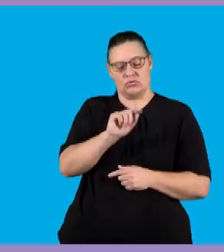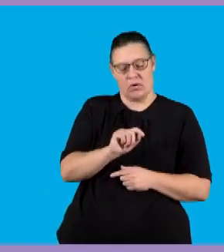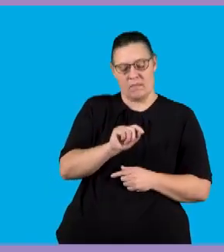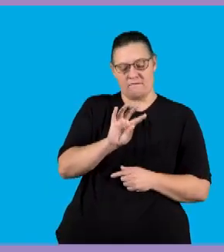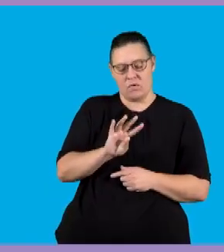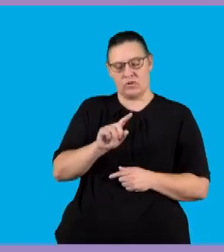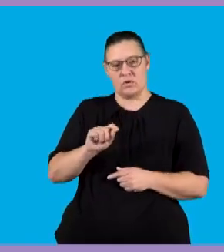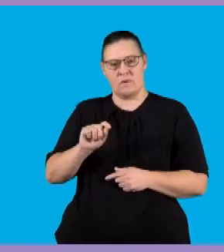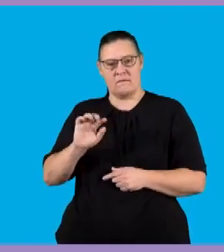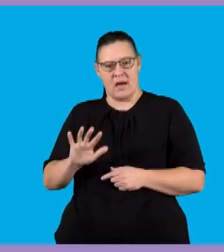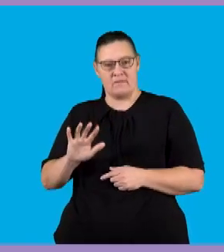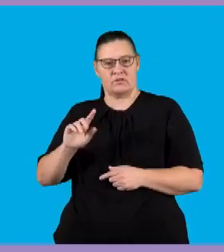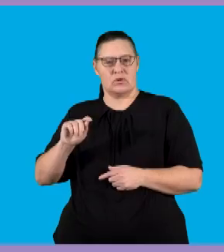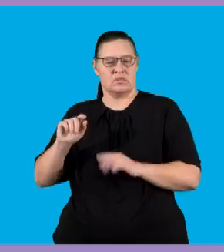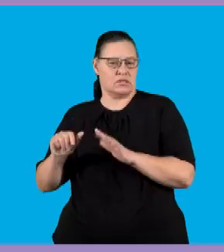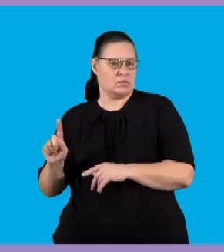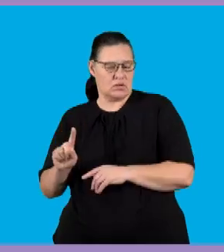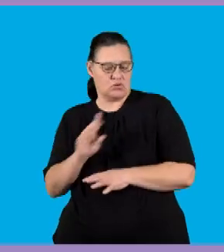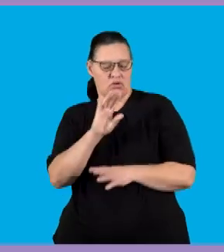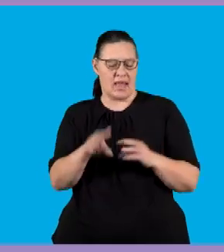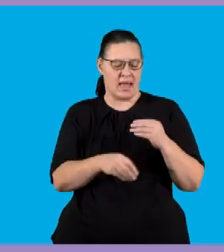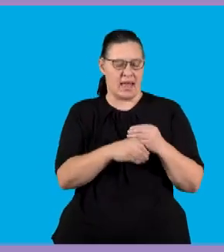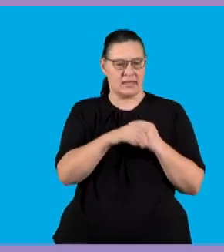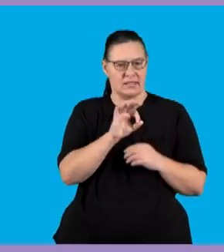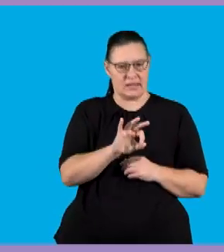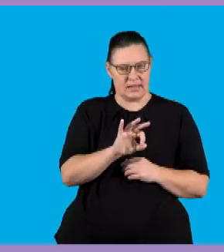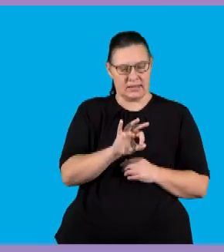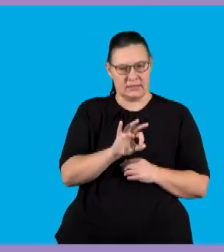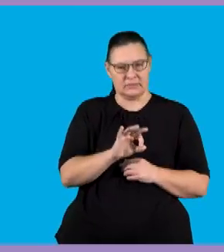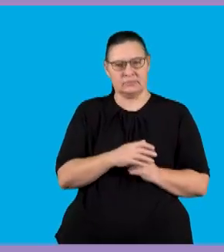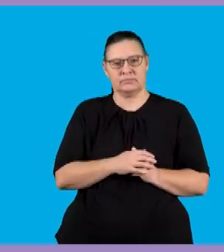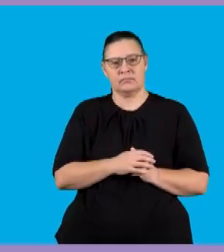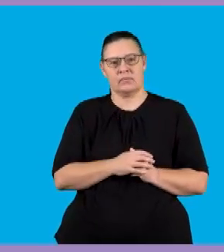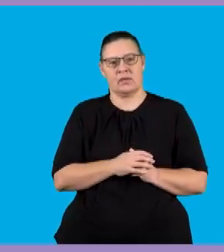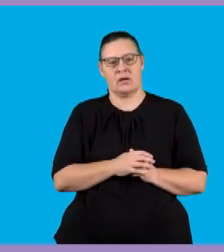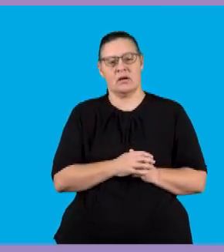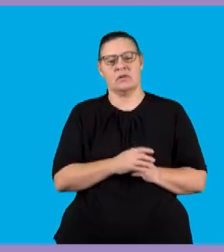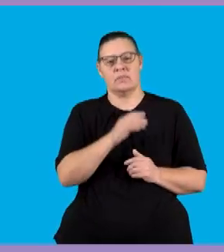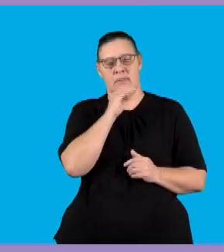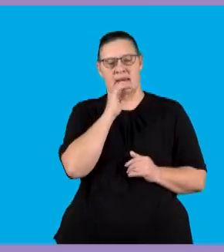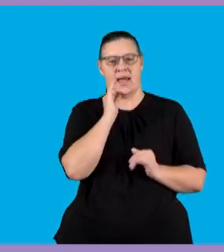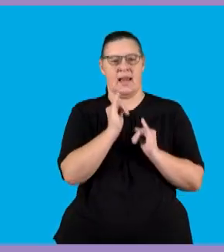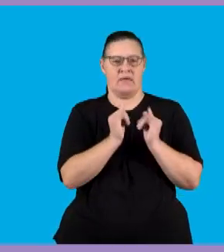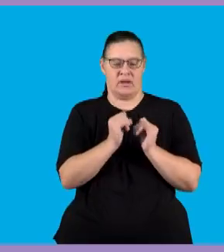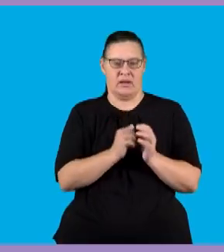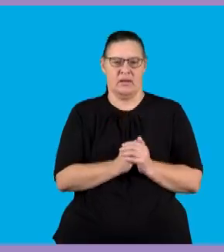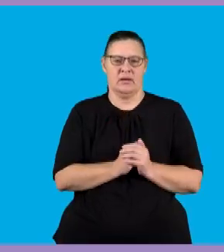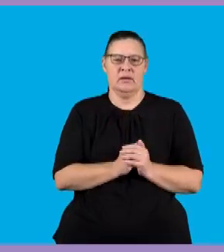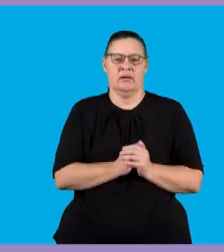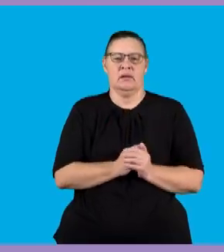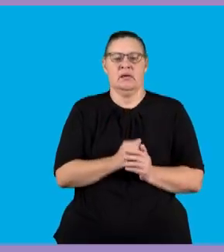3 terms? Well, we are just going to continue and add 3. So for the next term, which is the fourth term, we are going to have